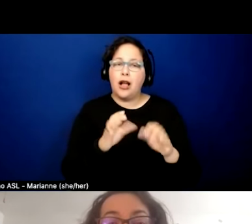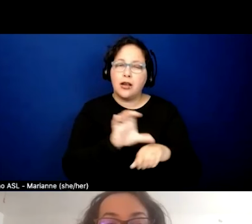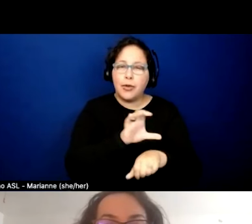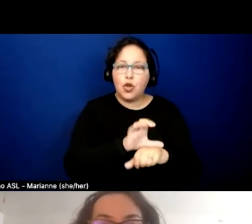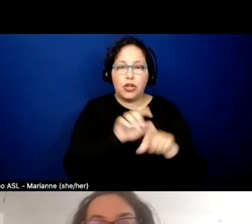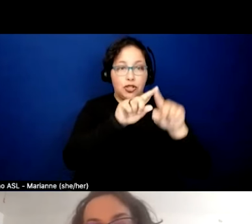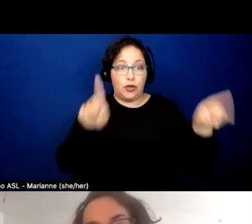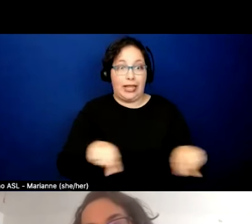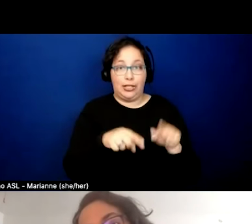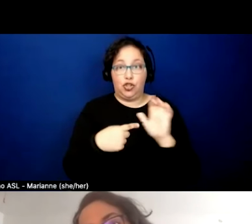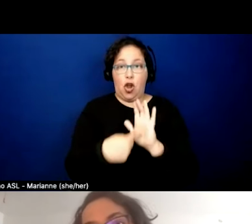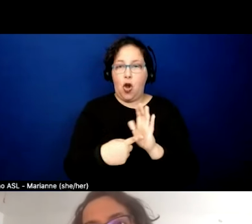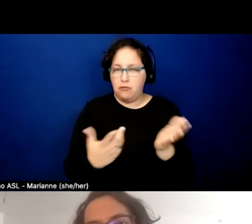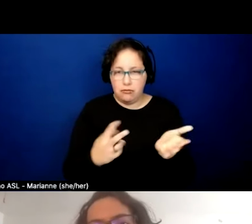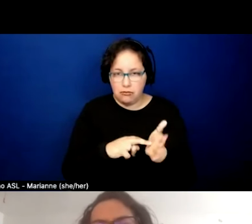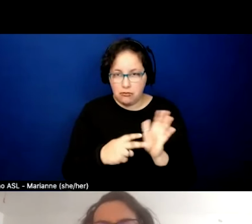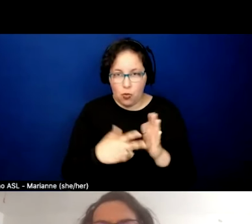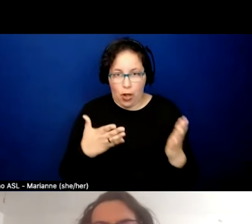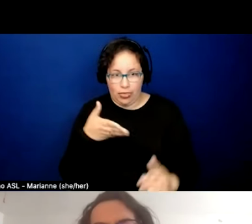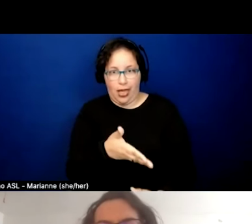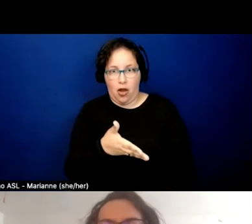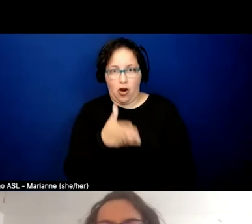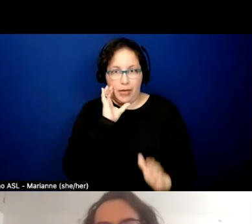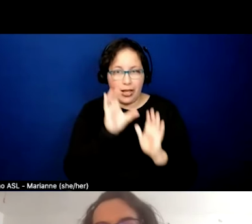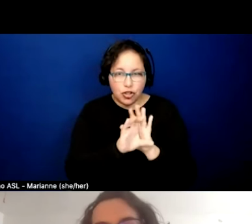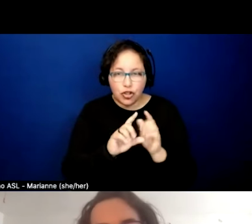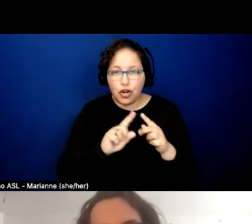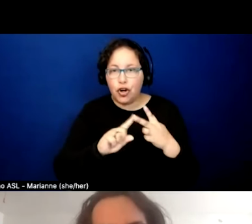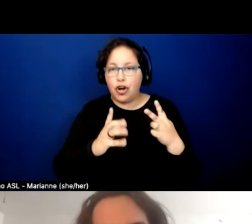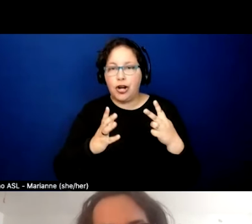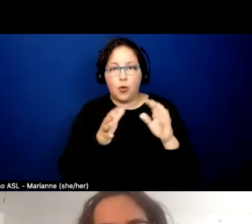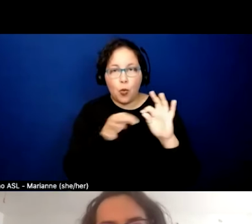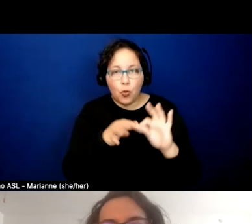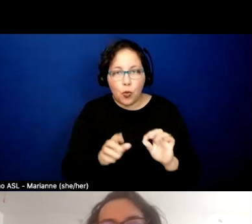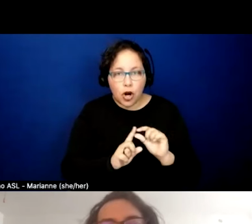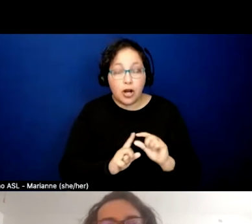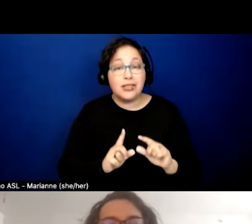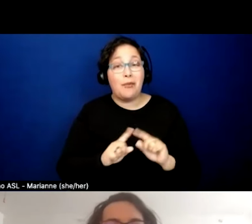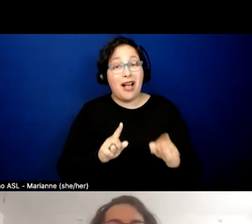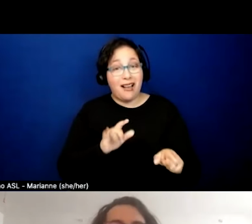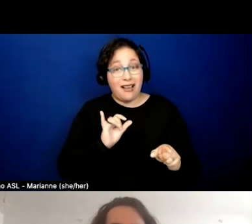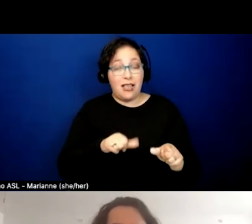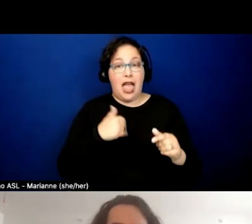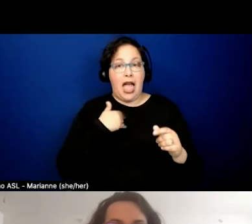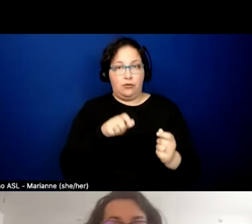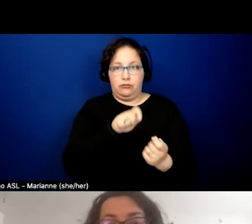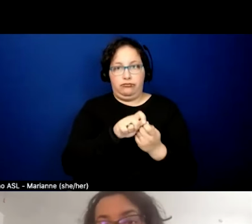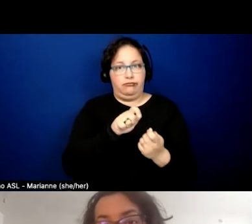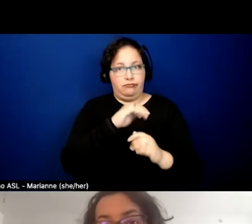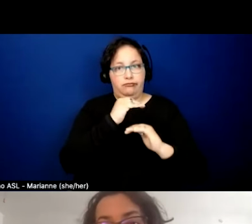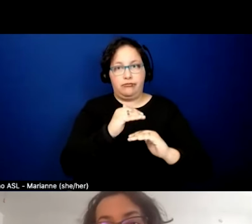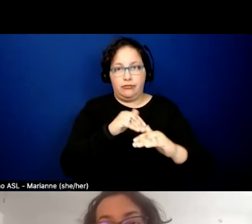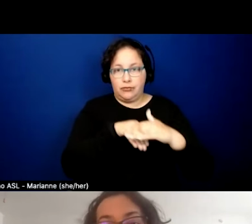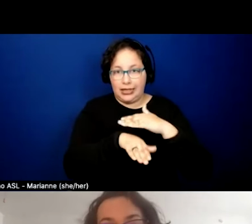screen display. So what is displayed on the screen? But to do this, the content displayed on the screen has to follow certain accessibility guidelines so that a